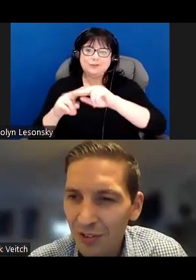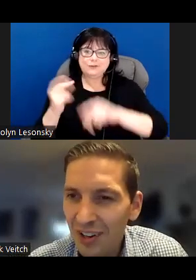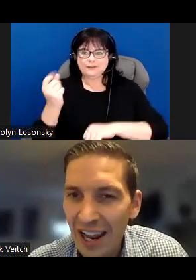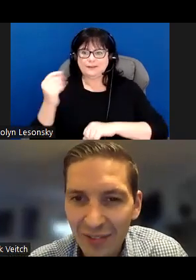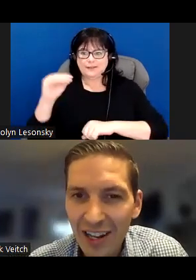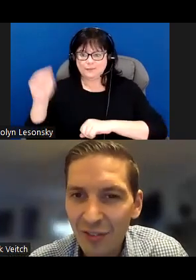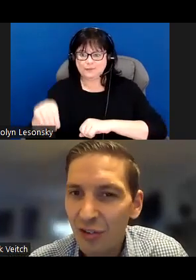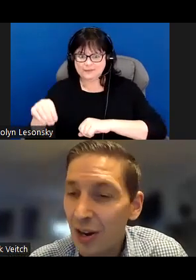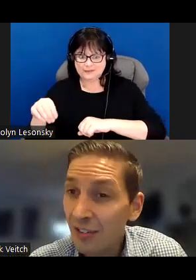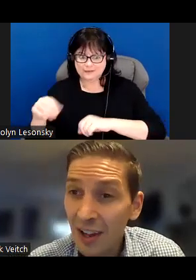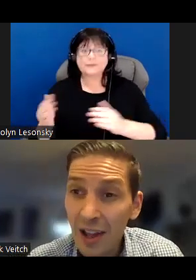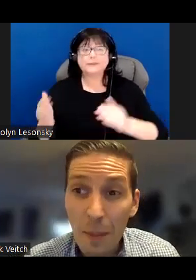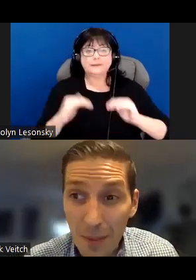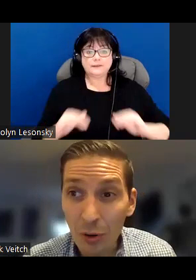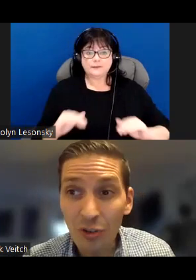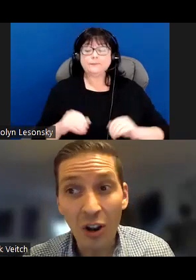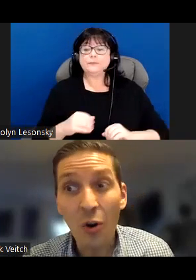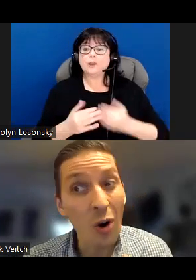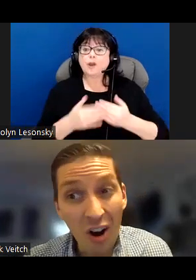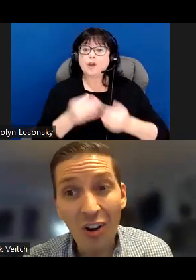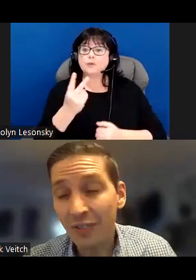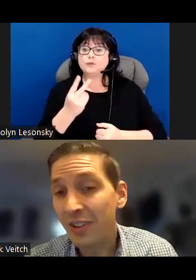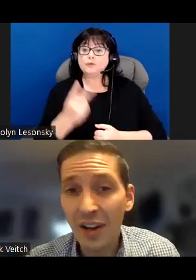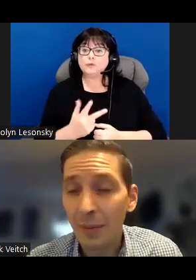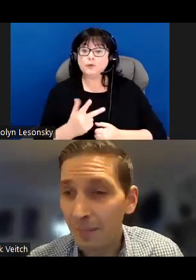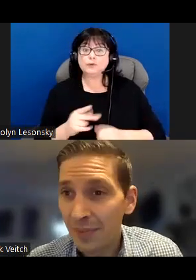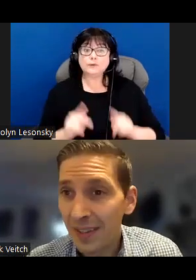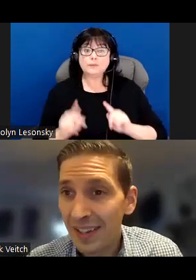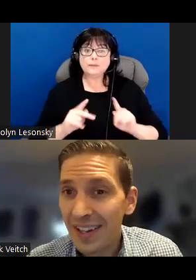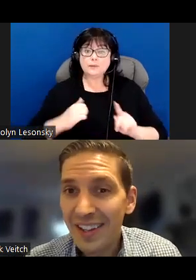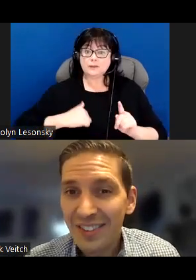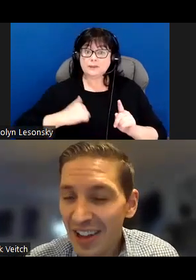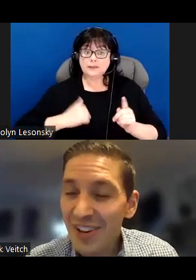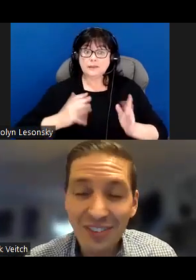reported experiencing elevated levels of stress most or all of the time.